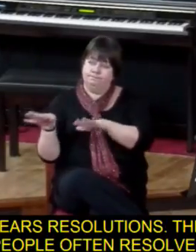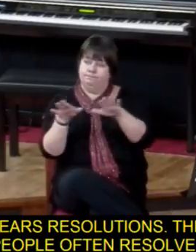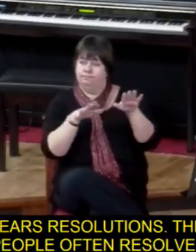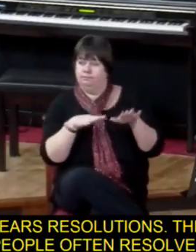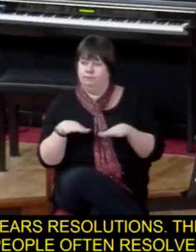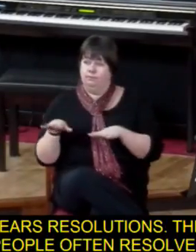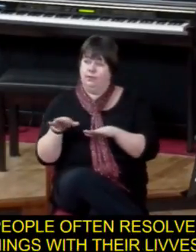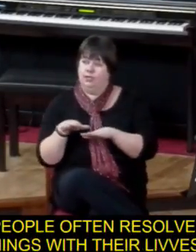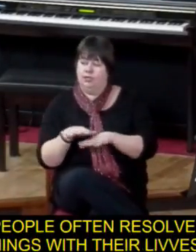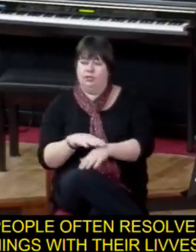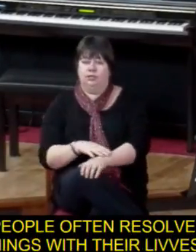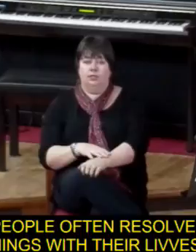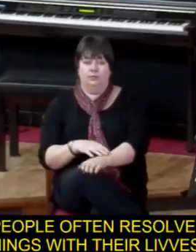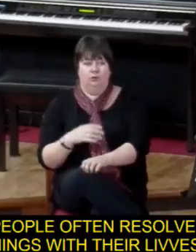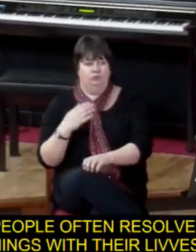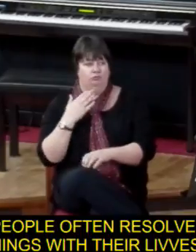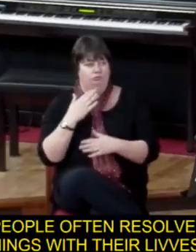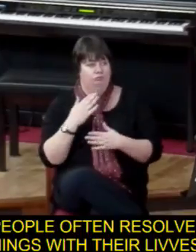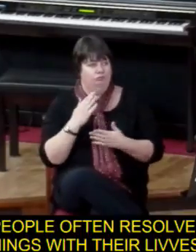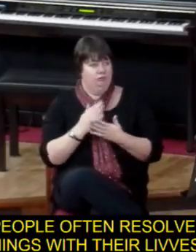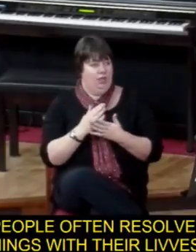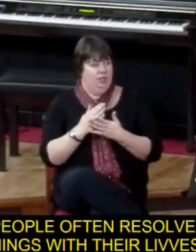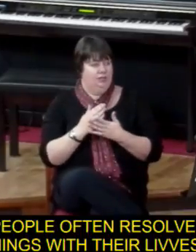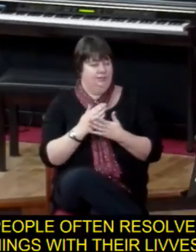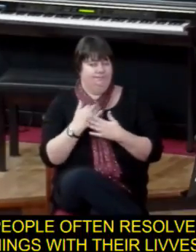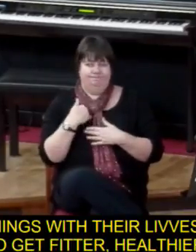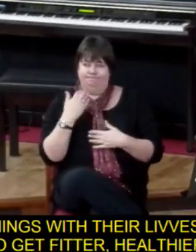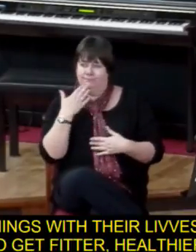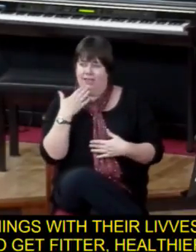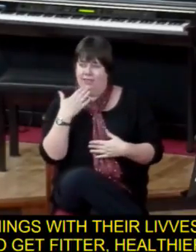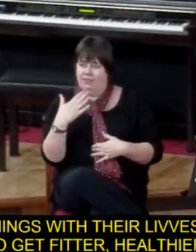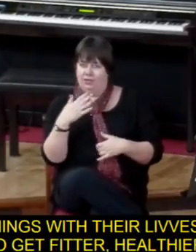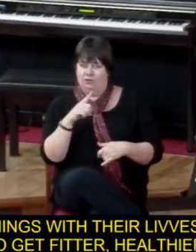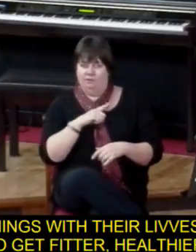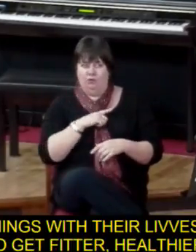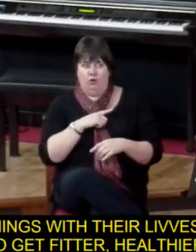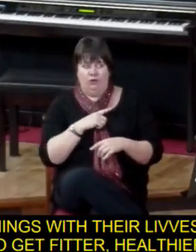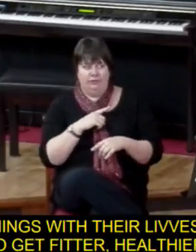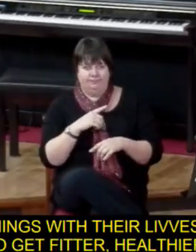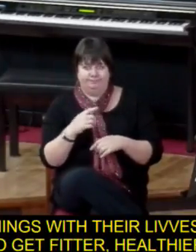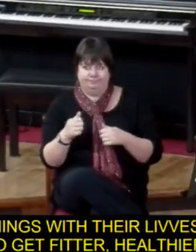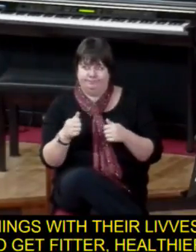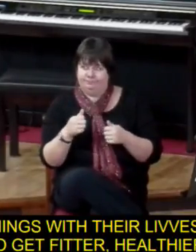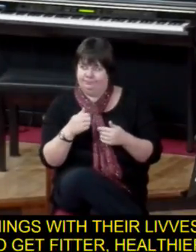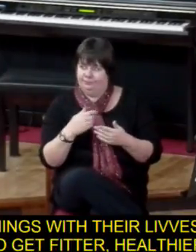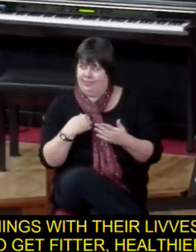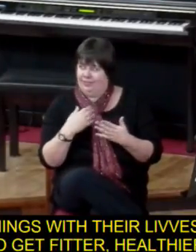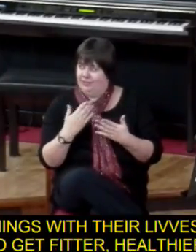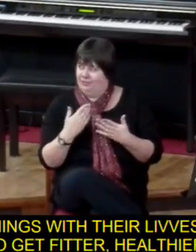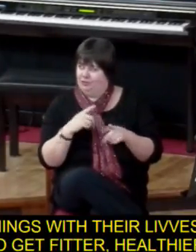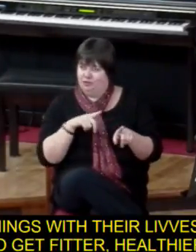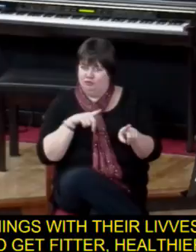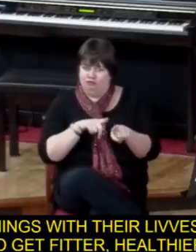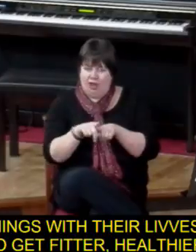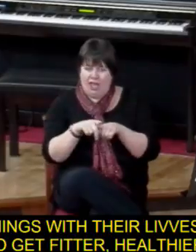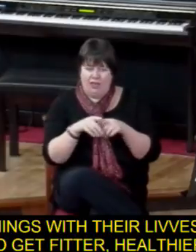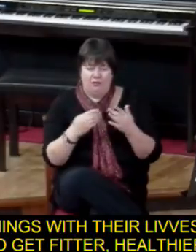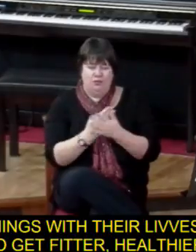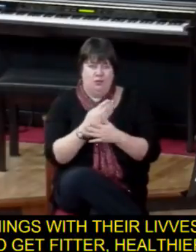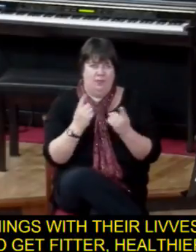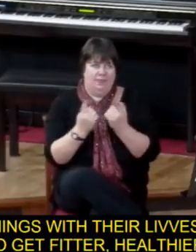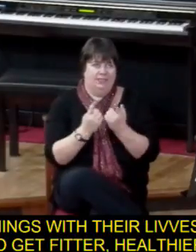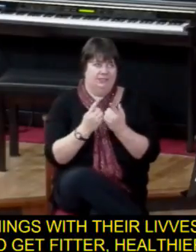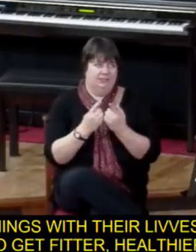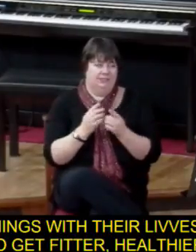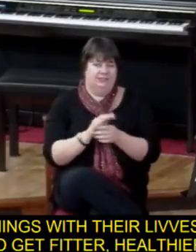I commend this congregation for bearing with me in some of the new things that I've tried since I've come here as your minister 20 years